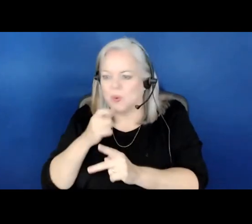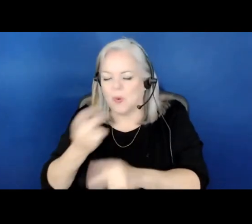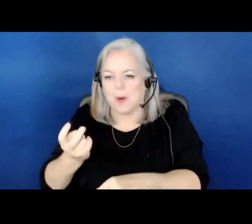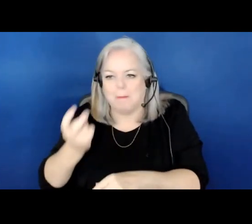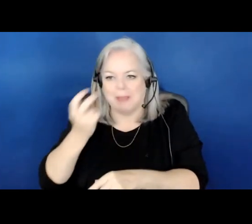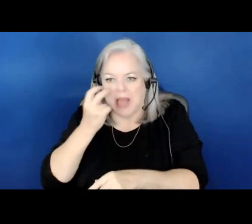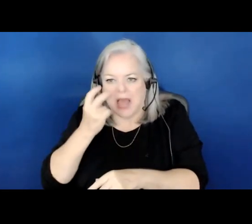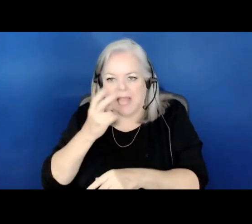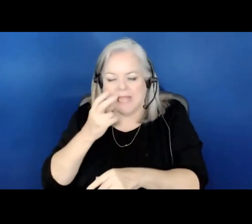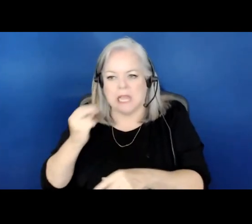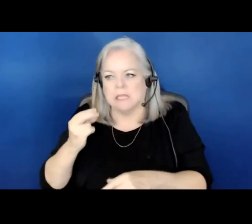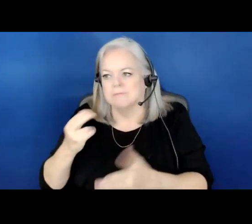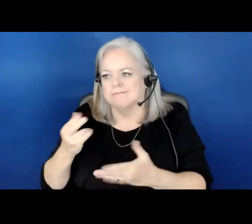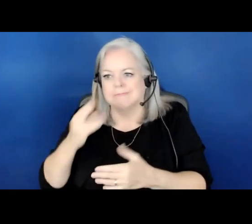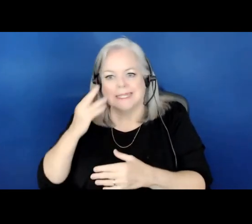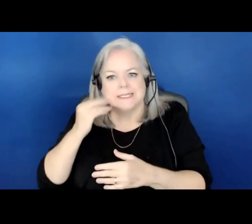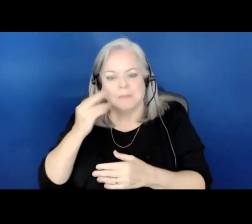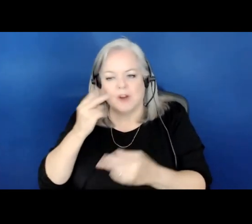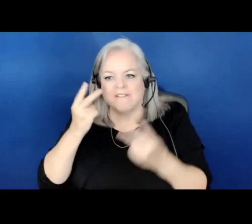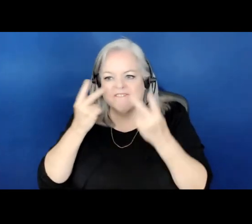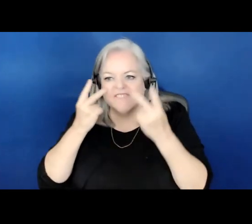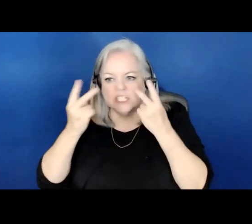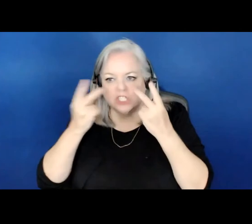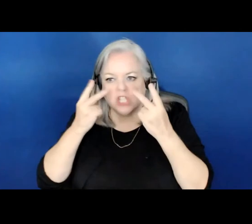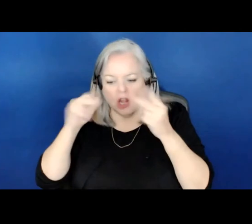and experiencing vision loss.